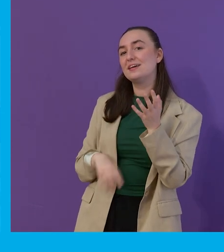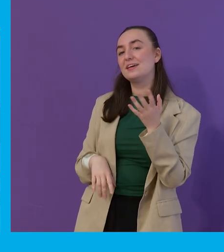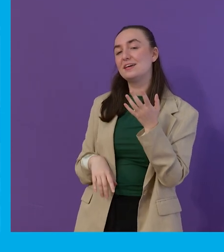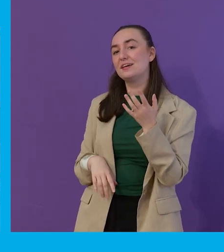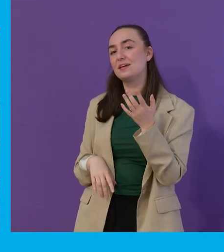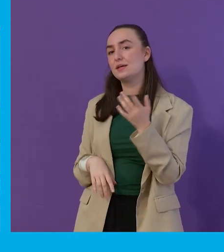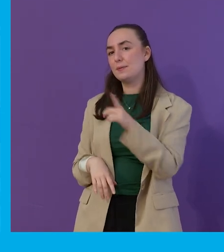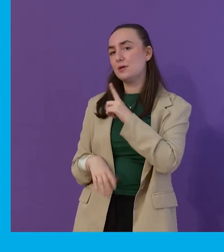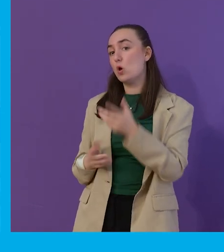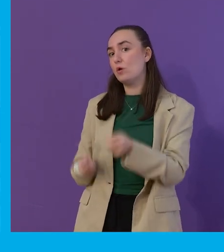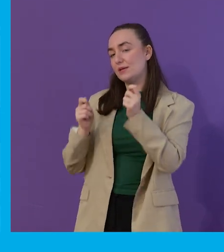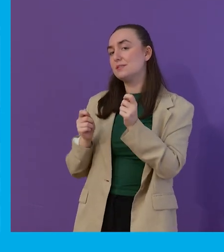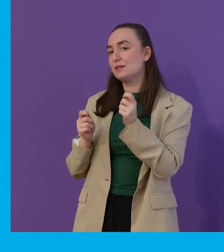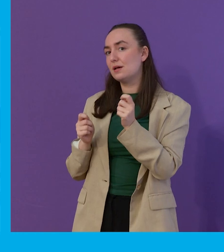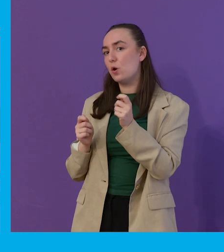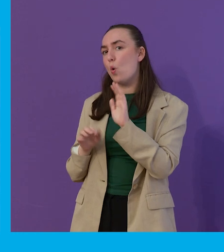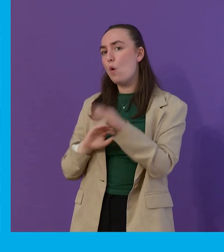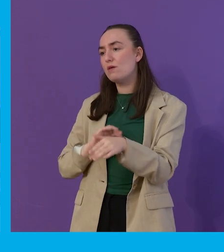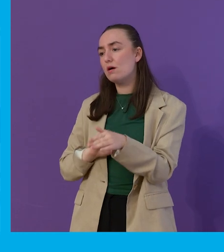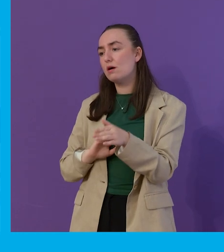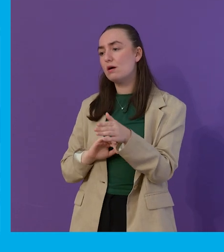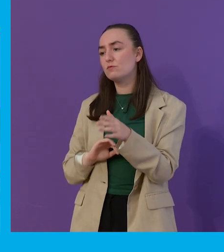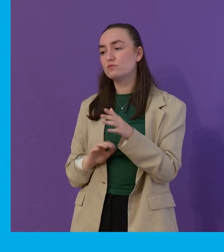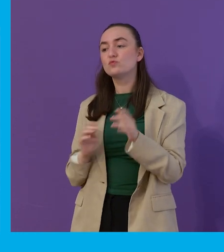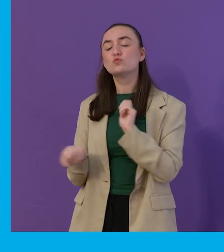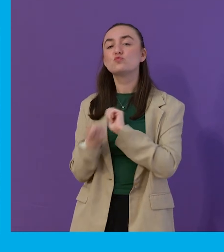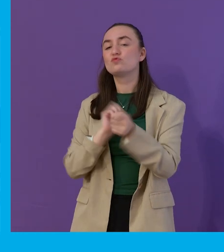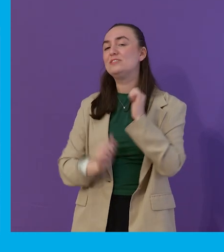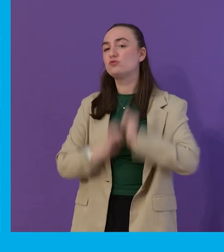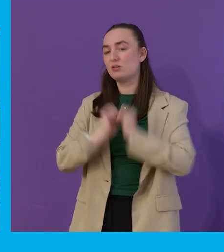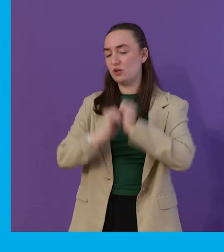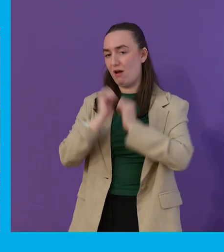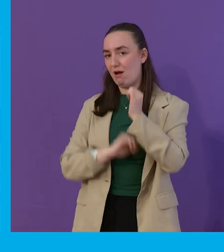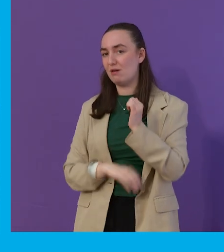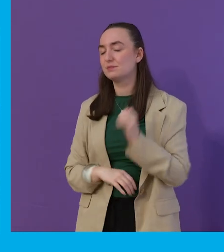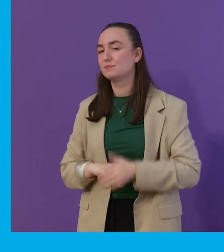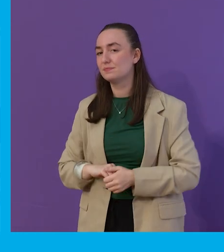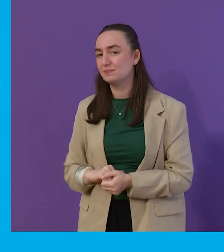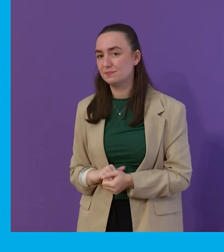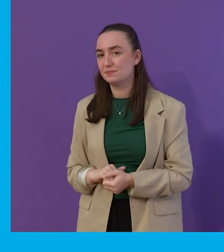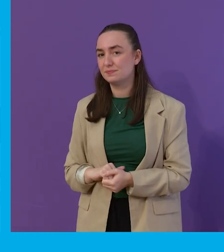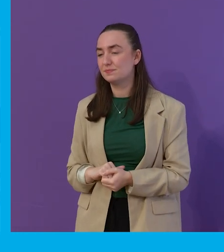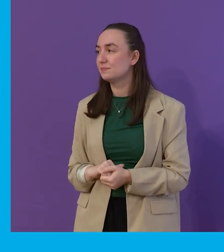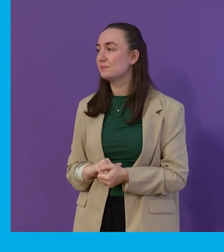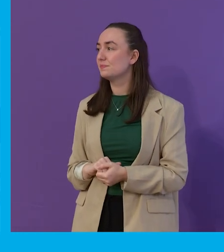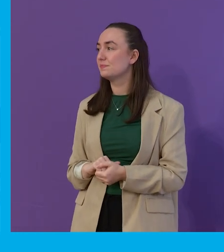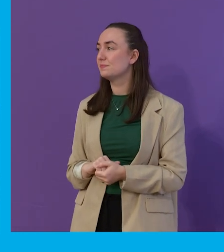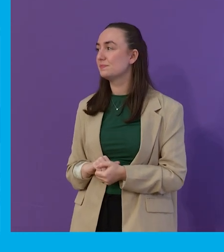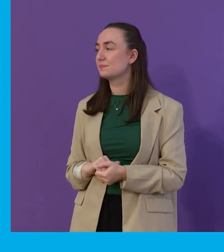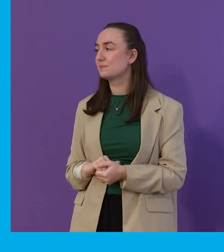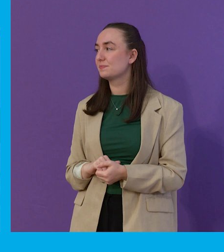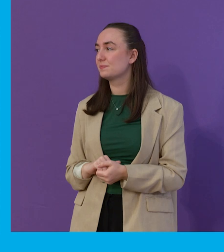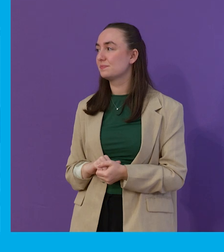You raised the question about restructuring and the maybe reluctance to grasp the nettle. I